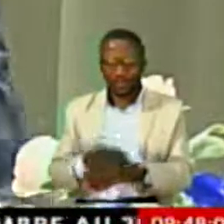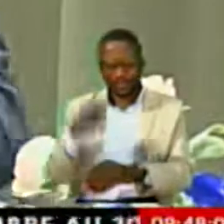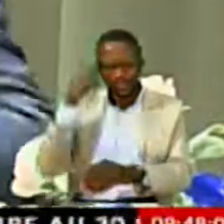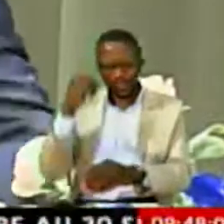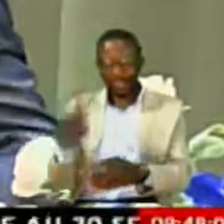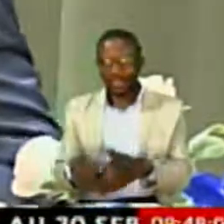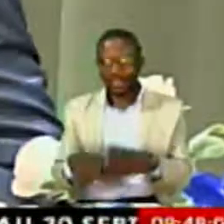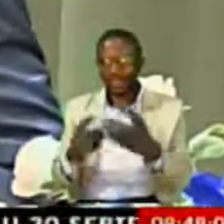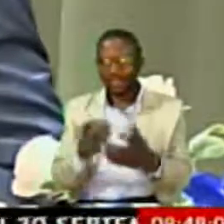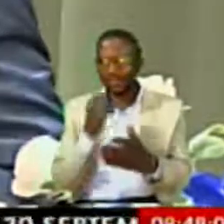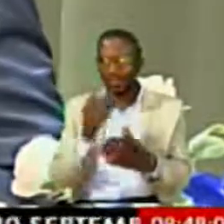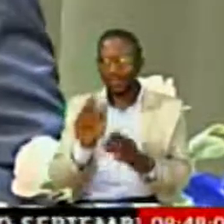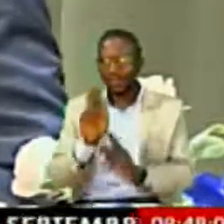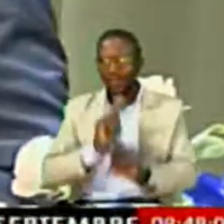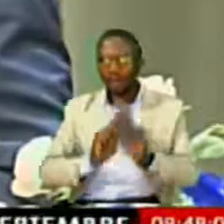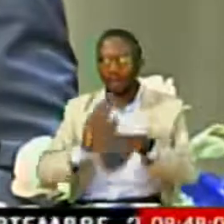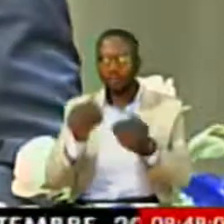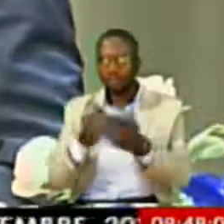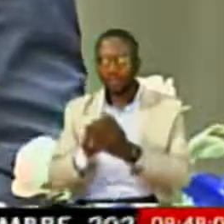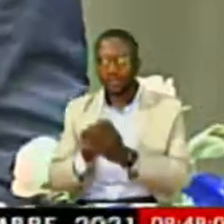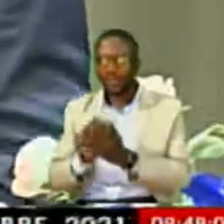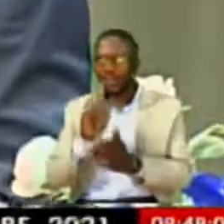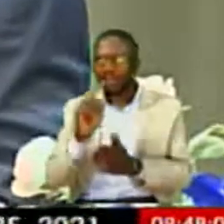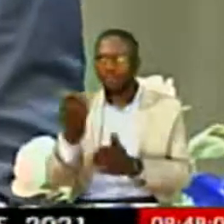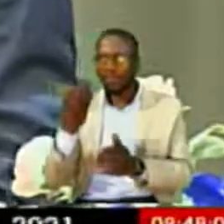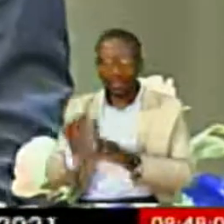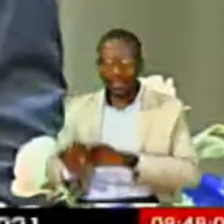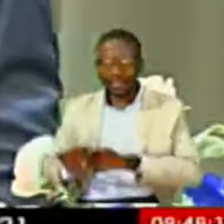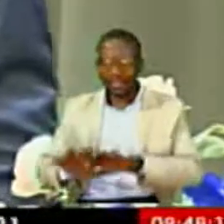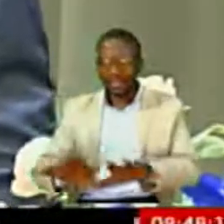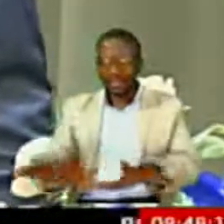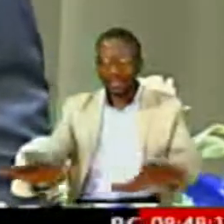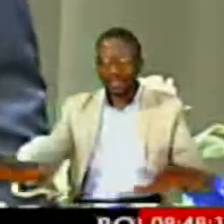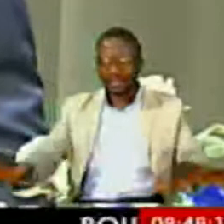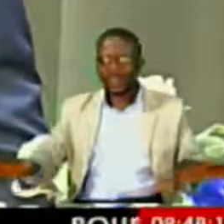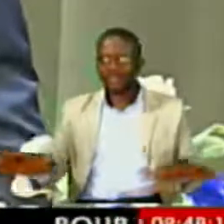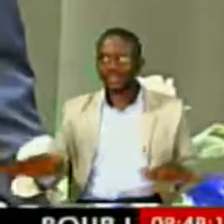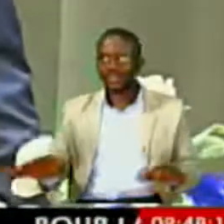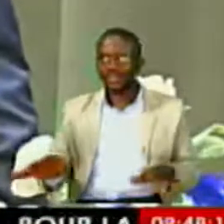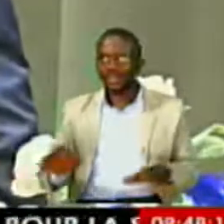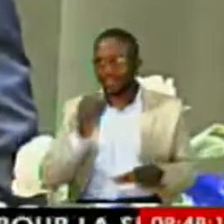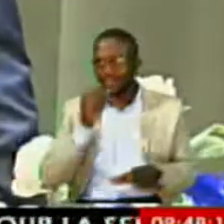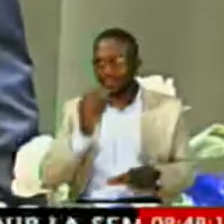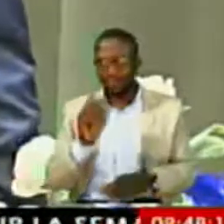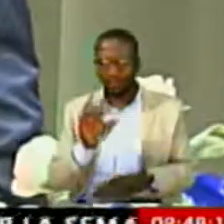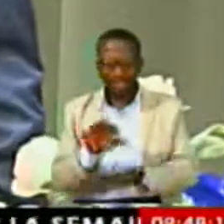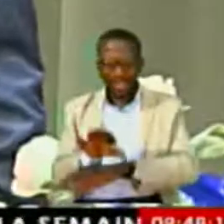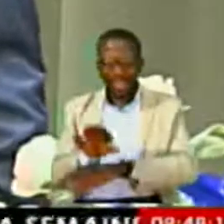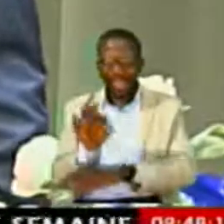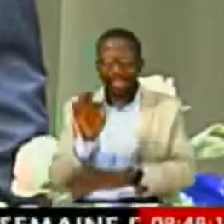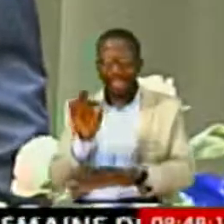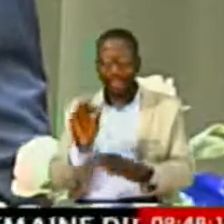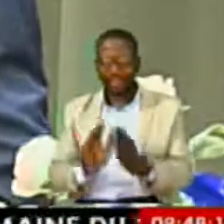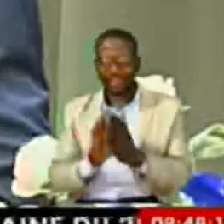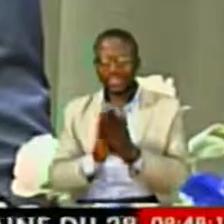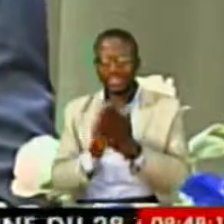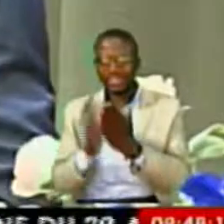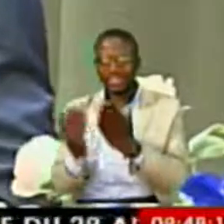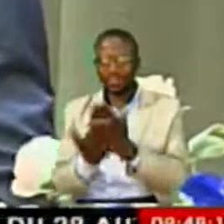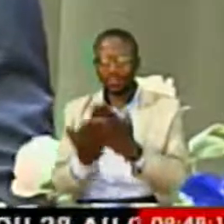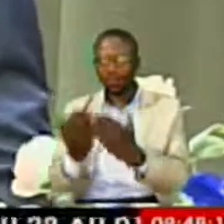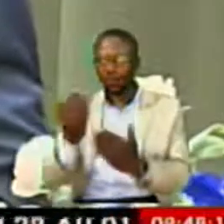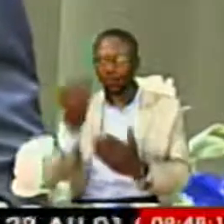étaient dispersés, of all those who were scattered, il dit élu, he said, selon la préscience de